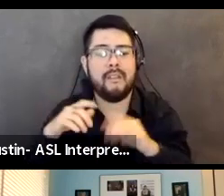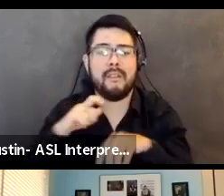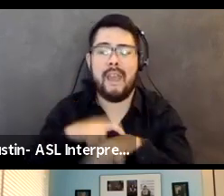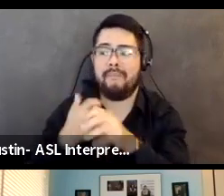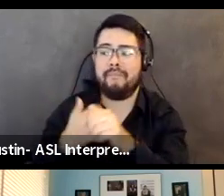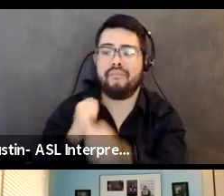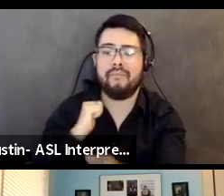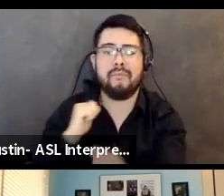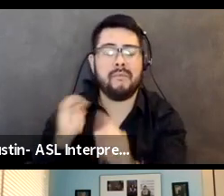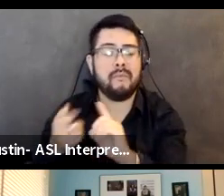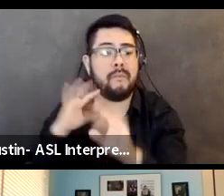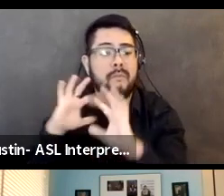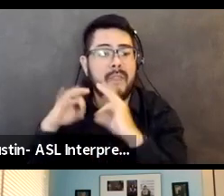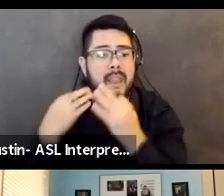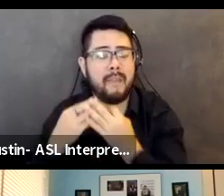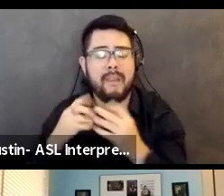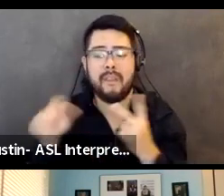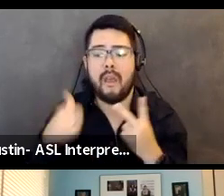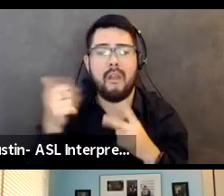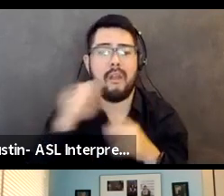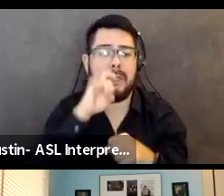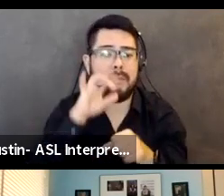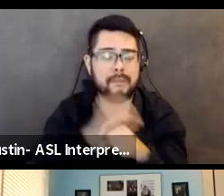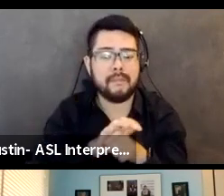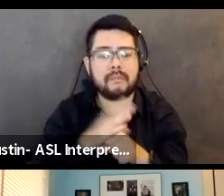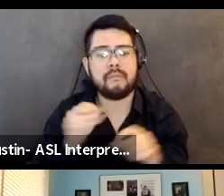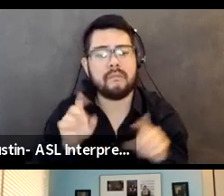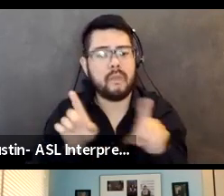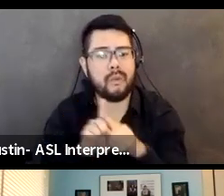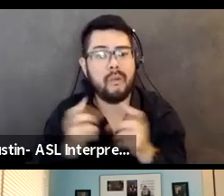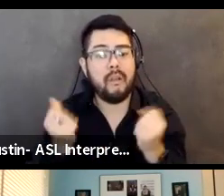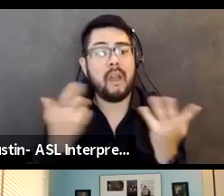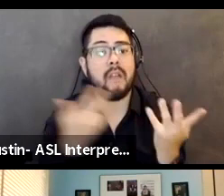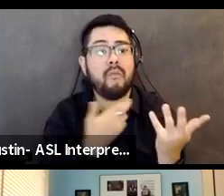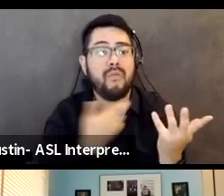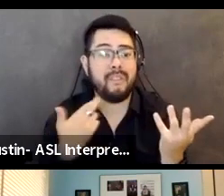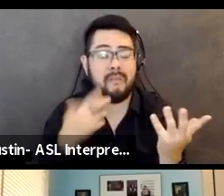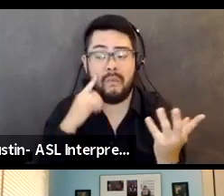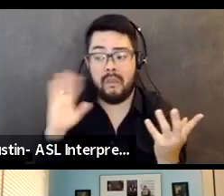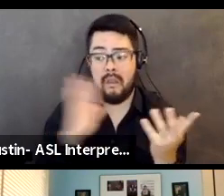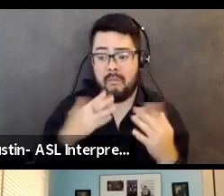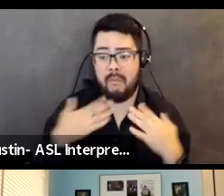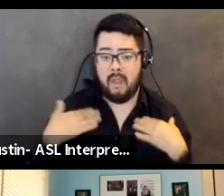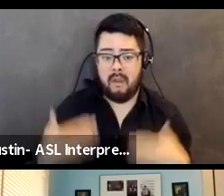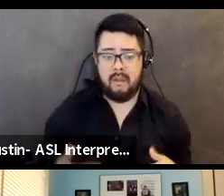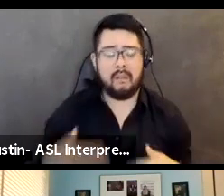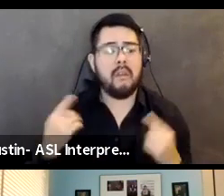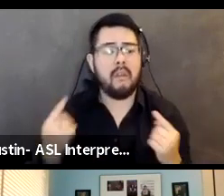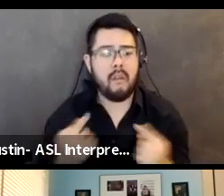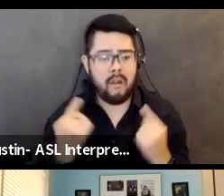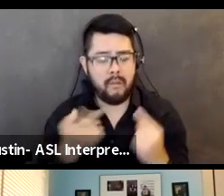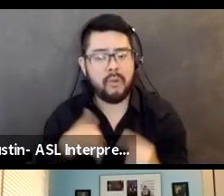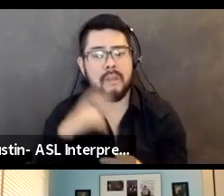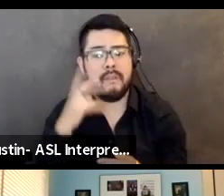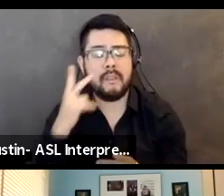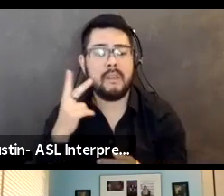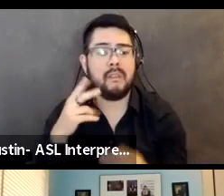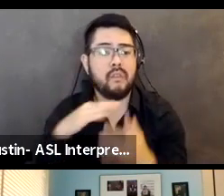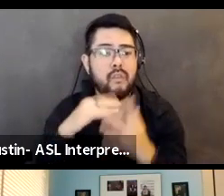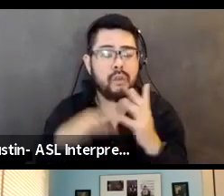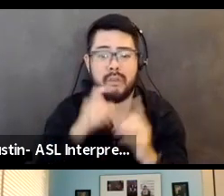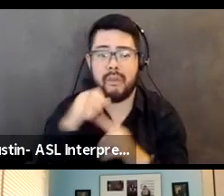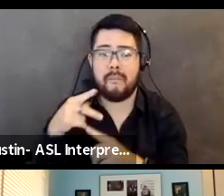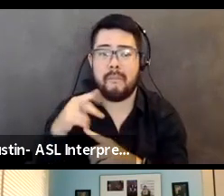obligations and and endure lots of risk of bodily harm we've seen kids pepper sprayed